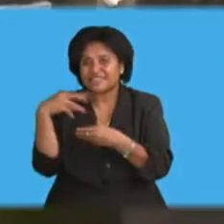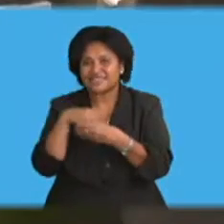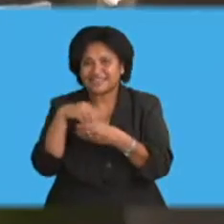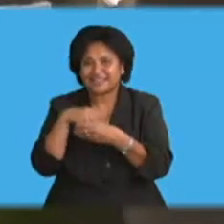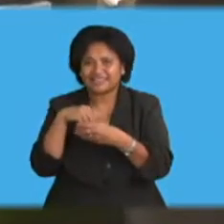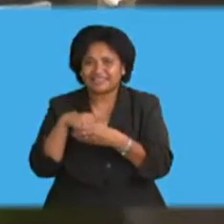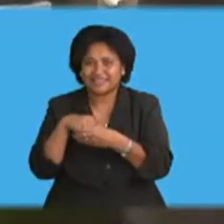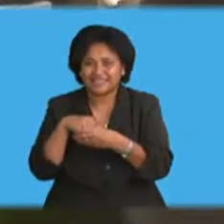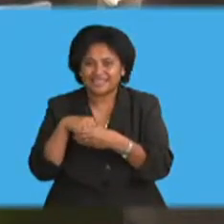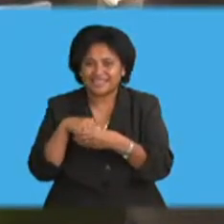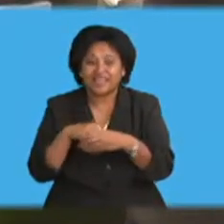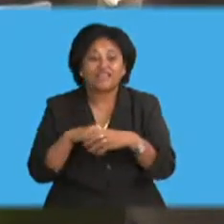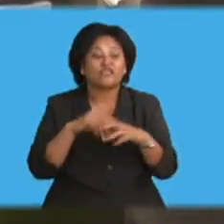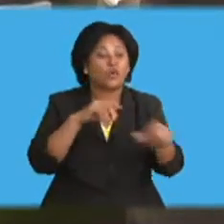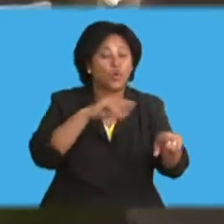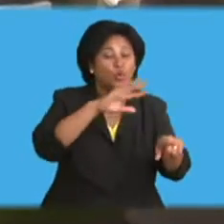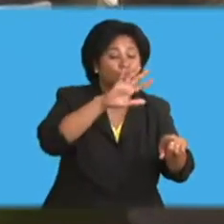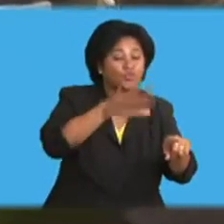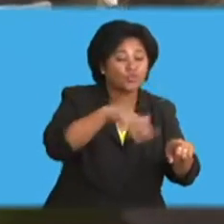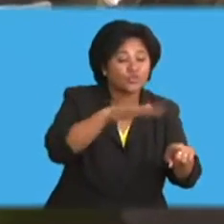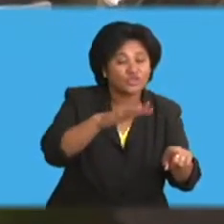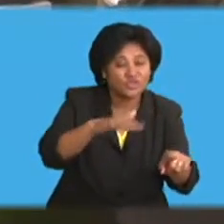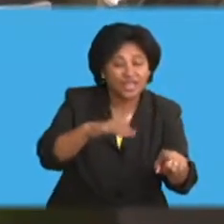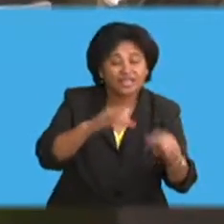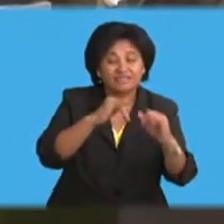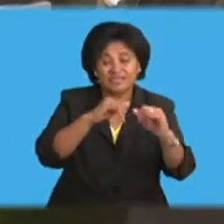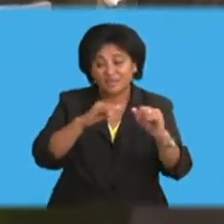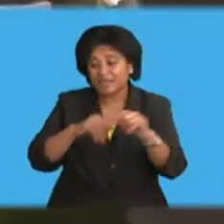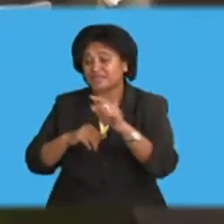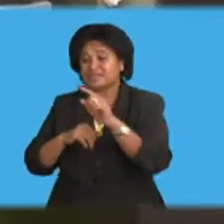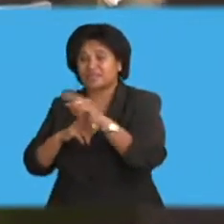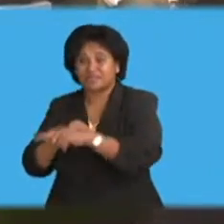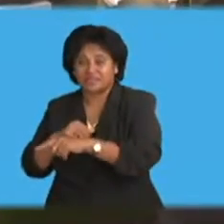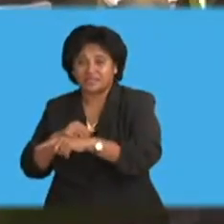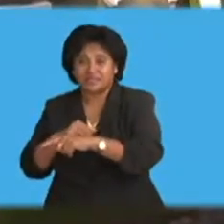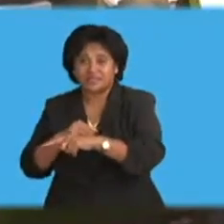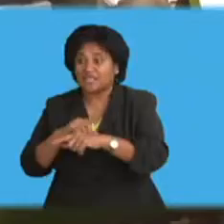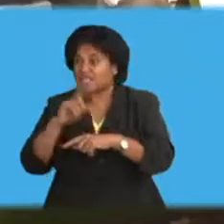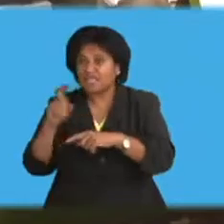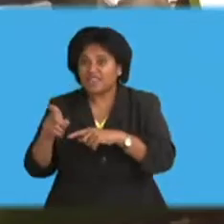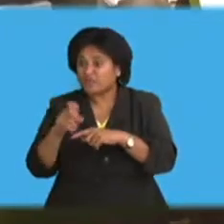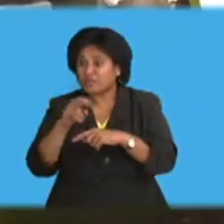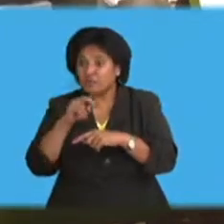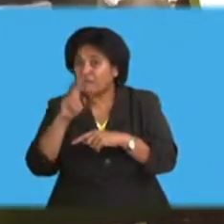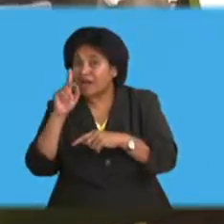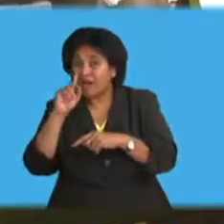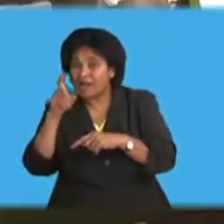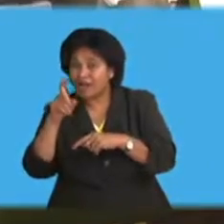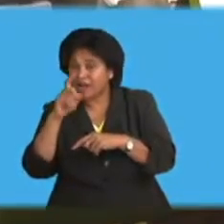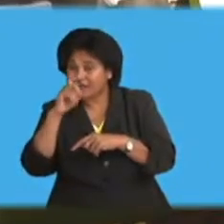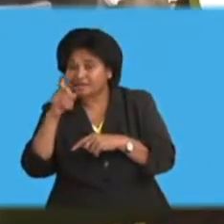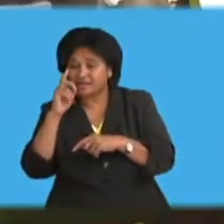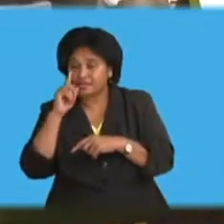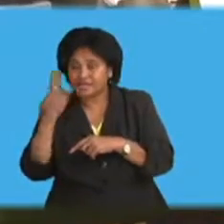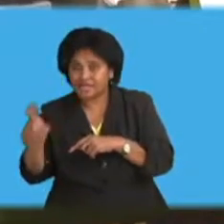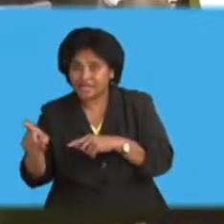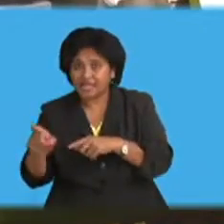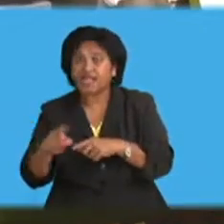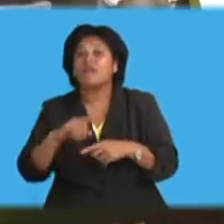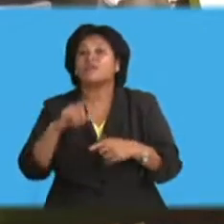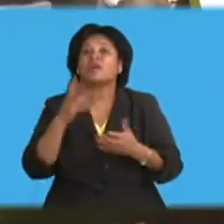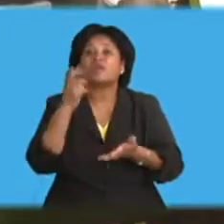testing, meat inspectors, and even if they are non-visible, Madam Speaker, the laboratory